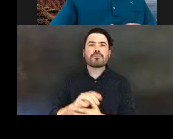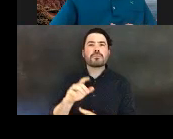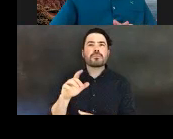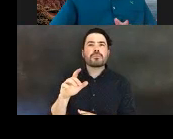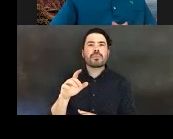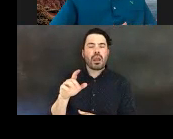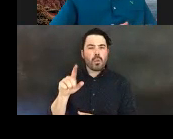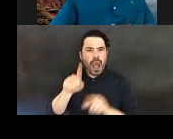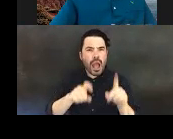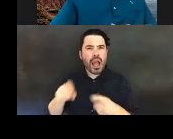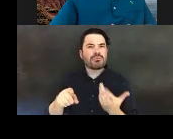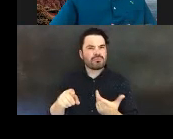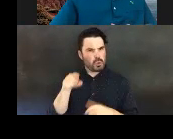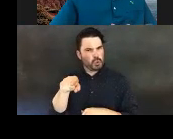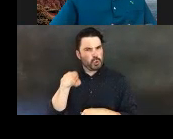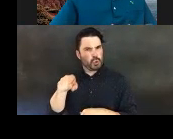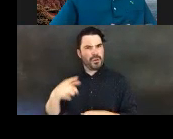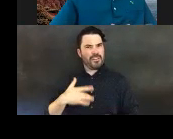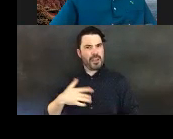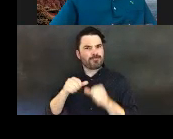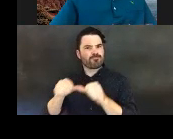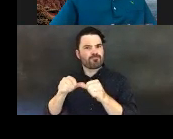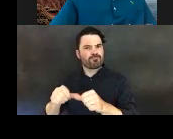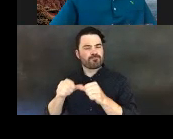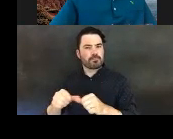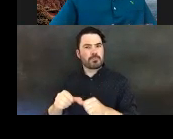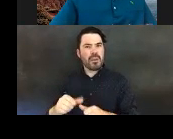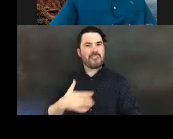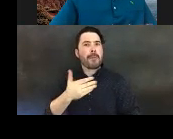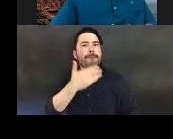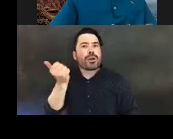your ability to sustain through this COVID-19 crisis,